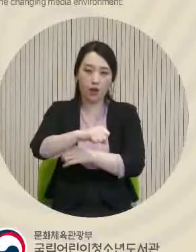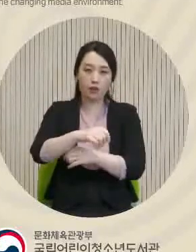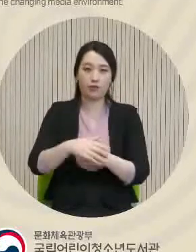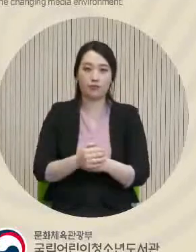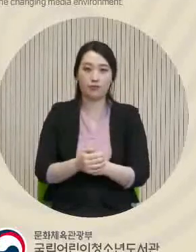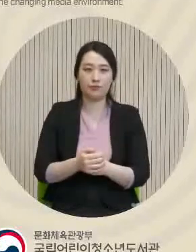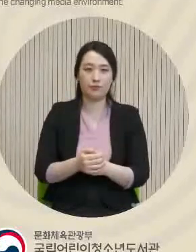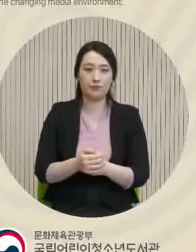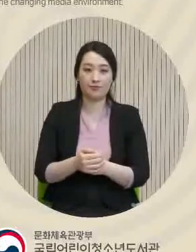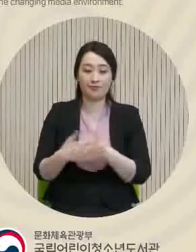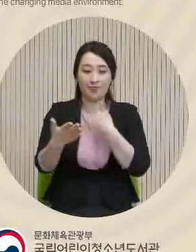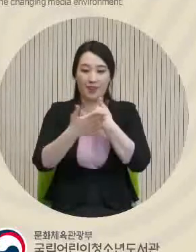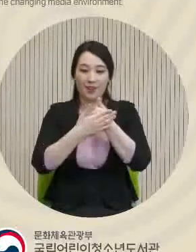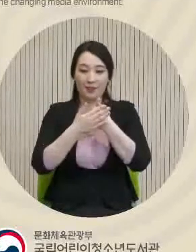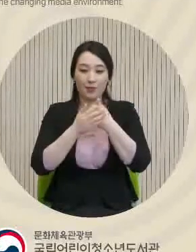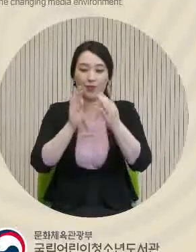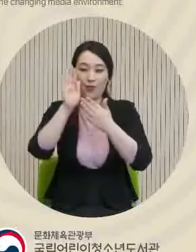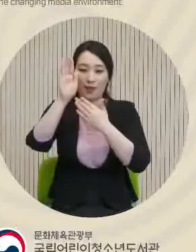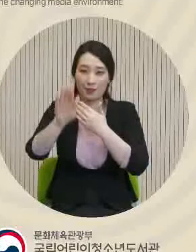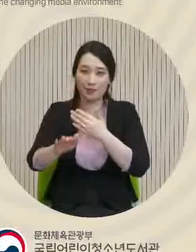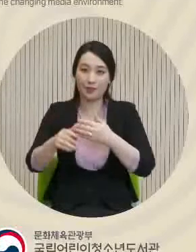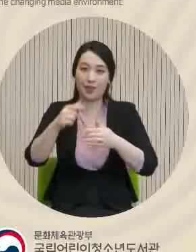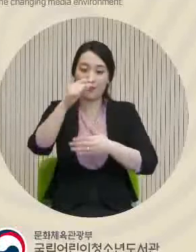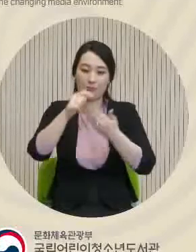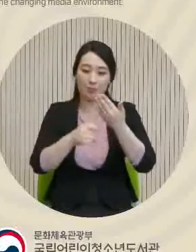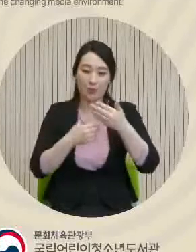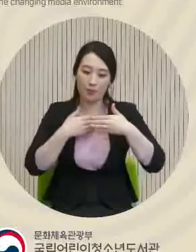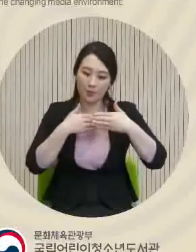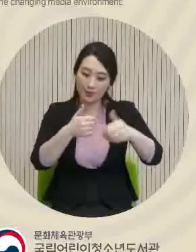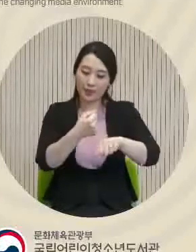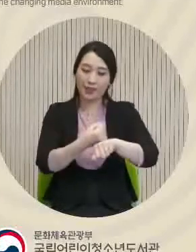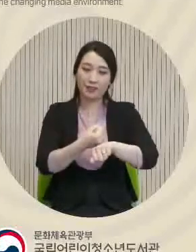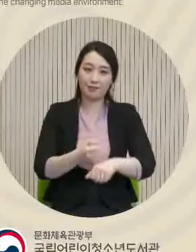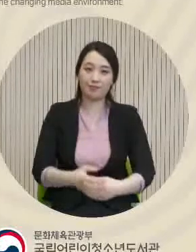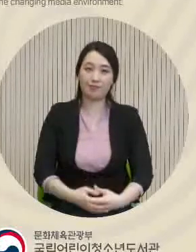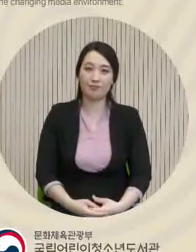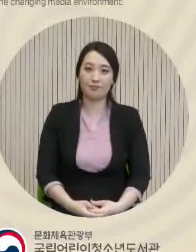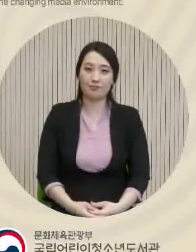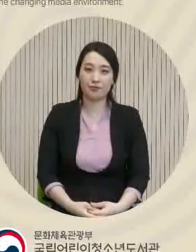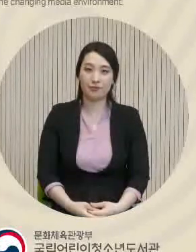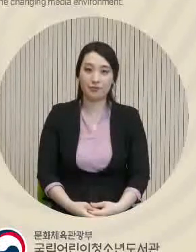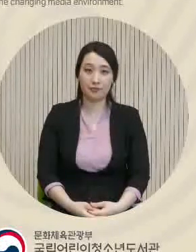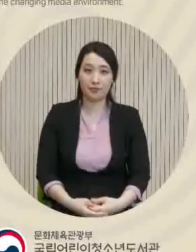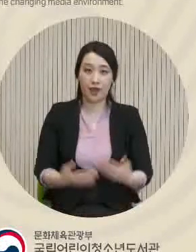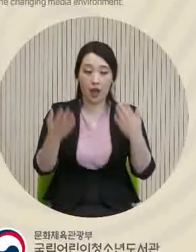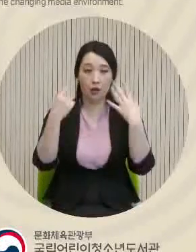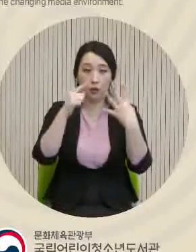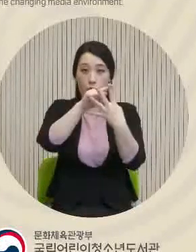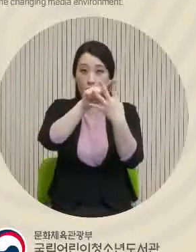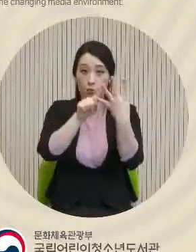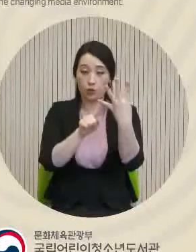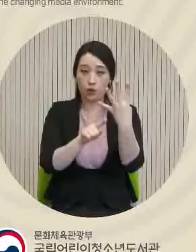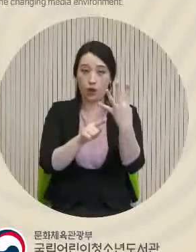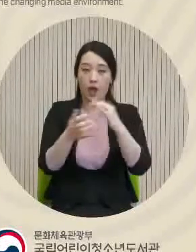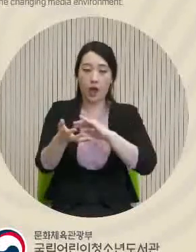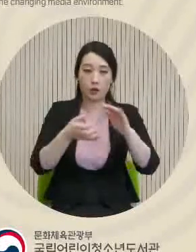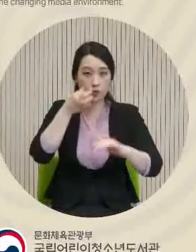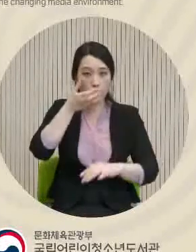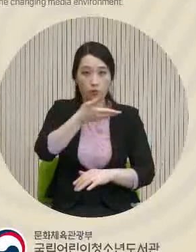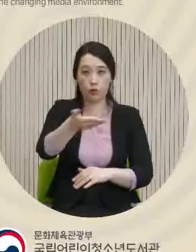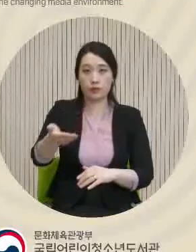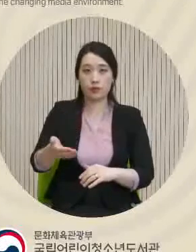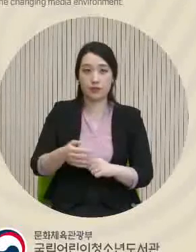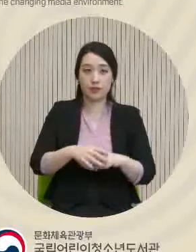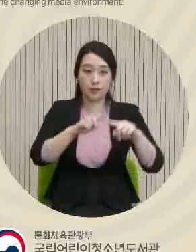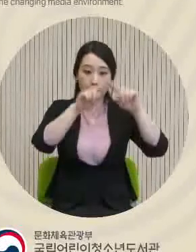the approval of their participation. So we were smoothly operating the project with those 4